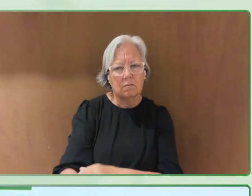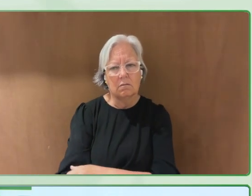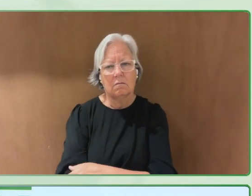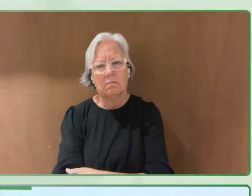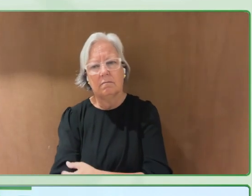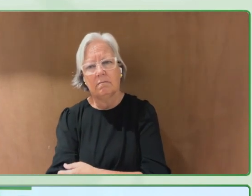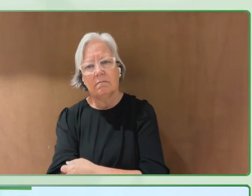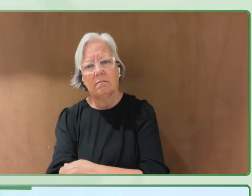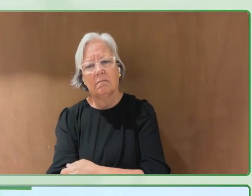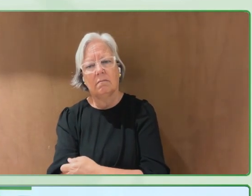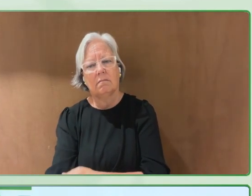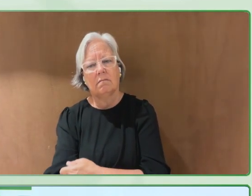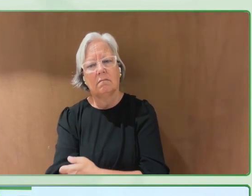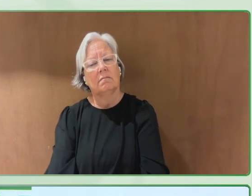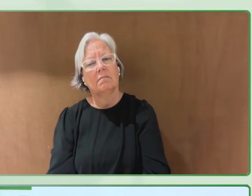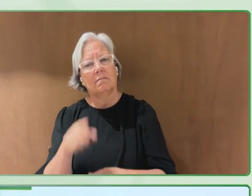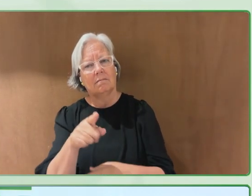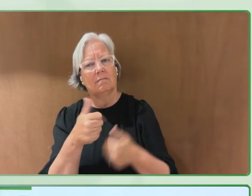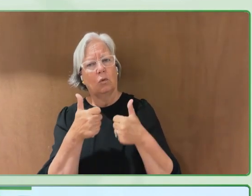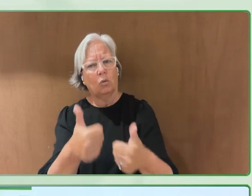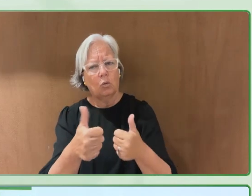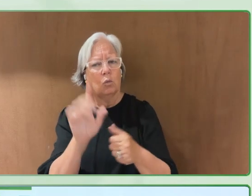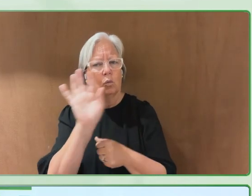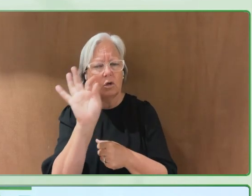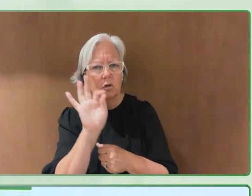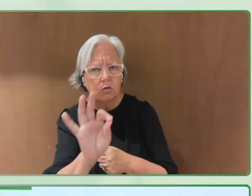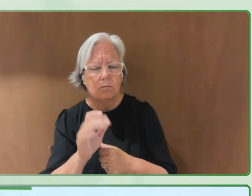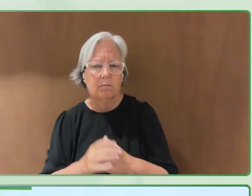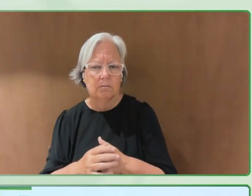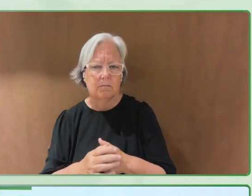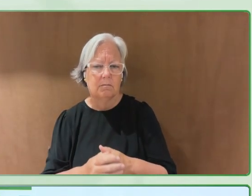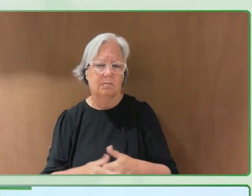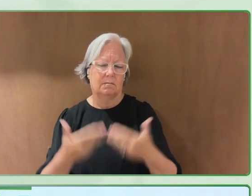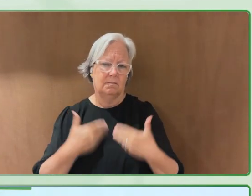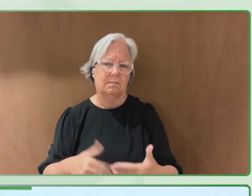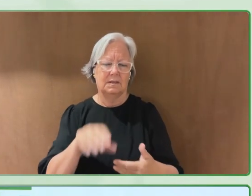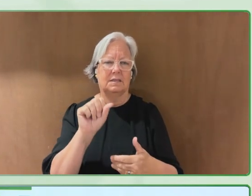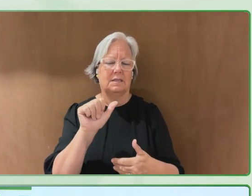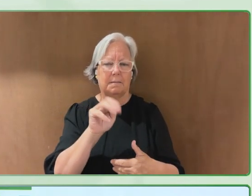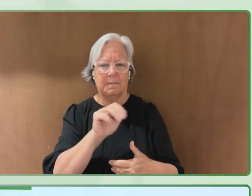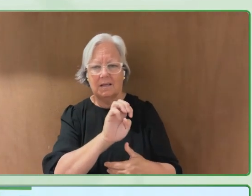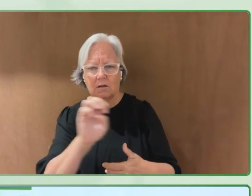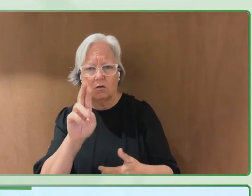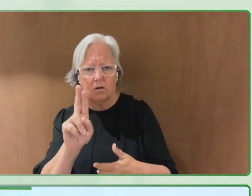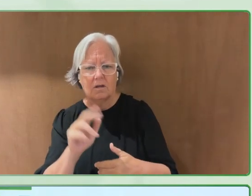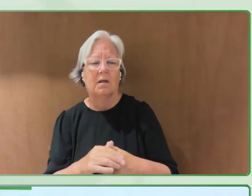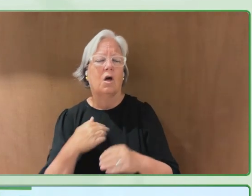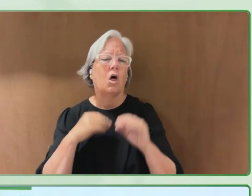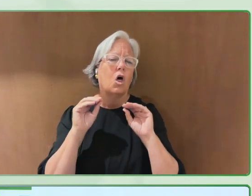attempting to answer. Hello, my name is Samir Rawal. I am a coach and a mentor to early